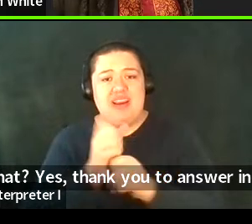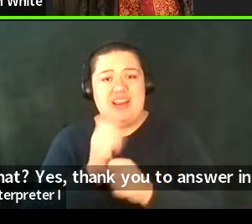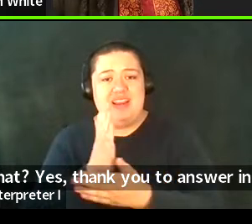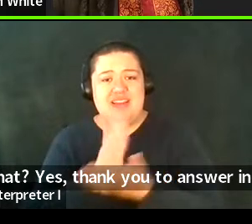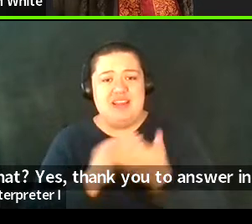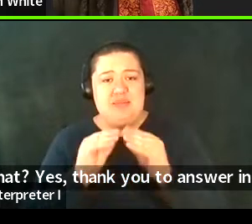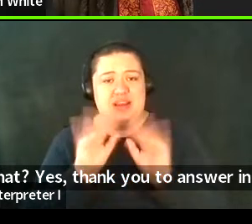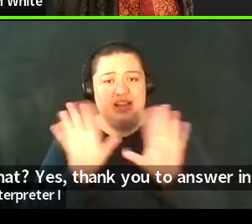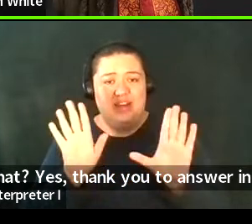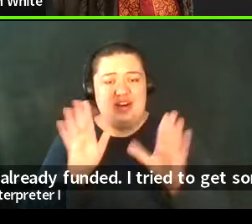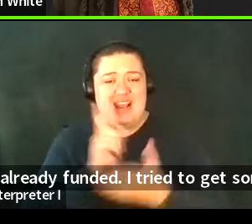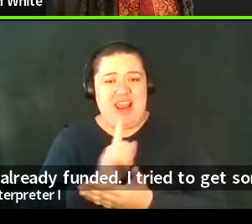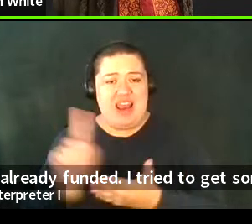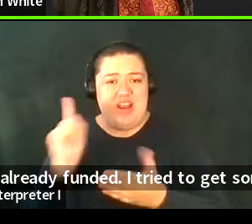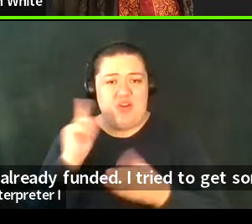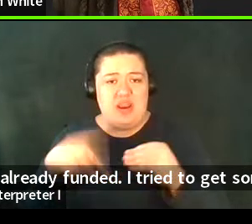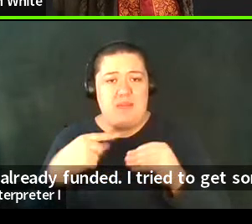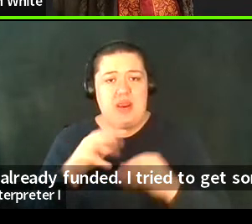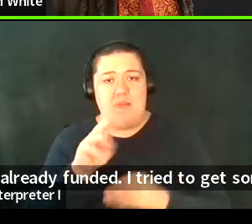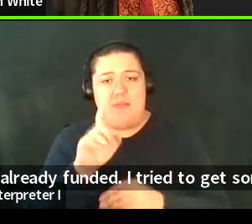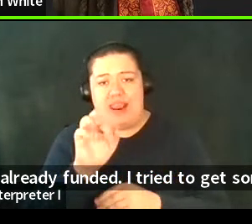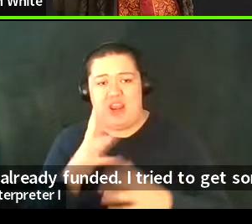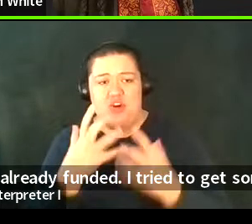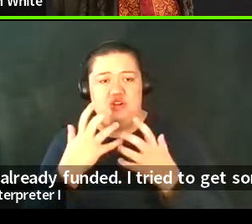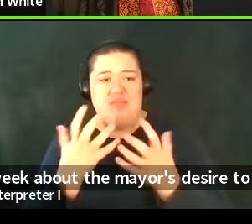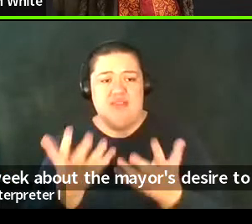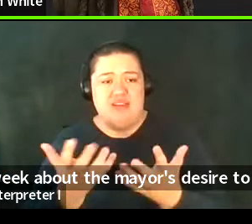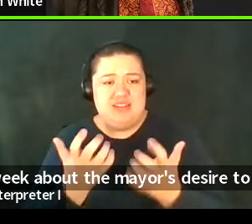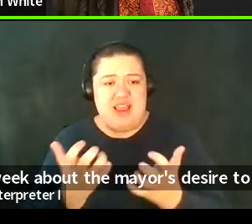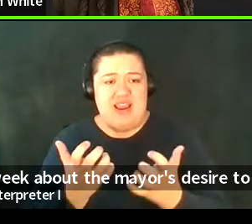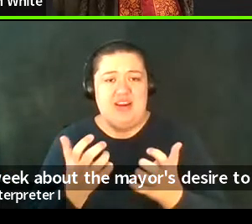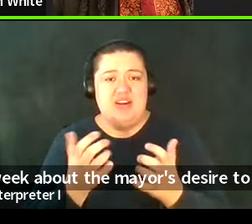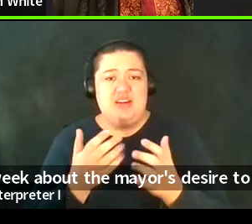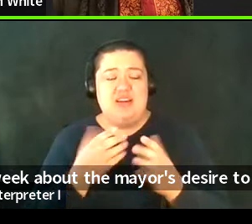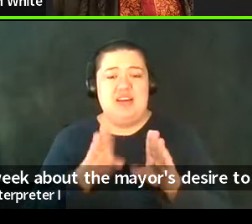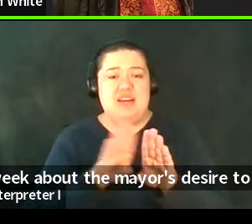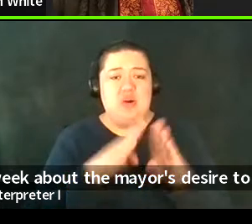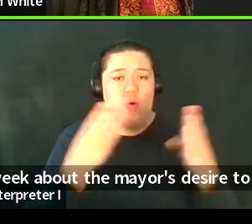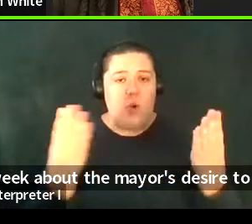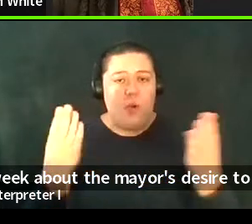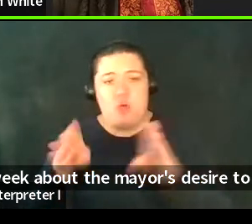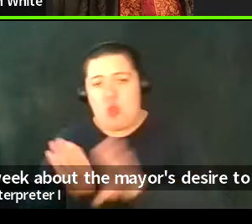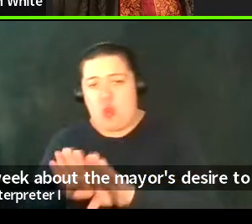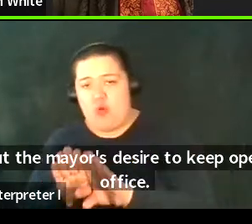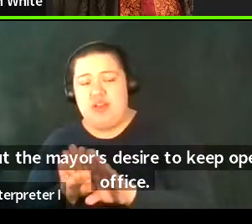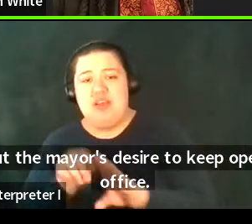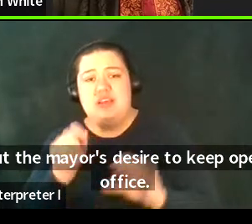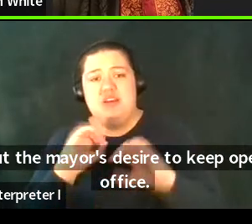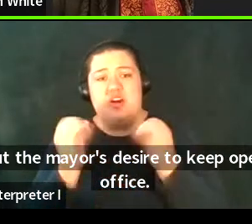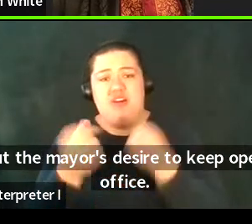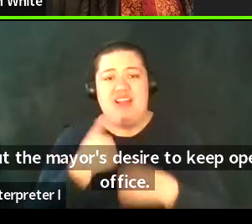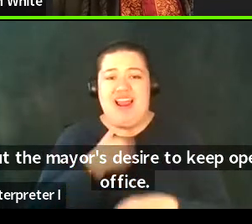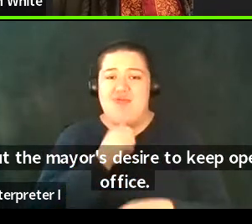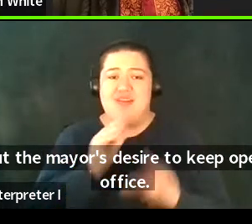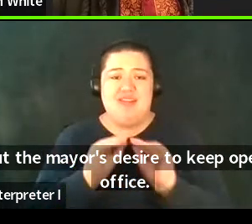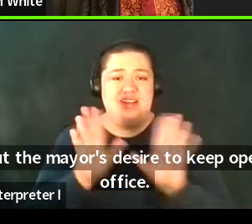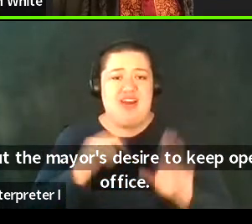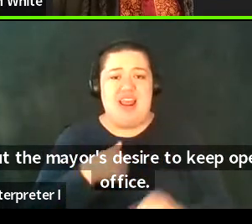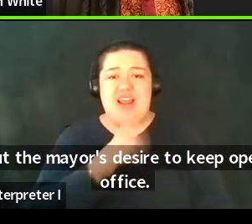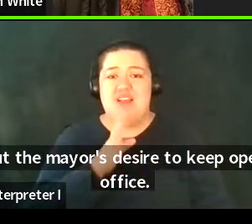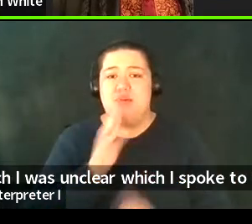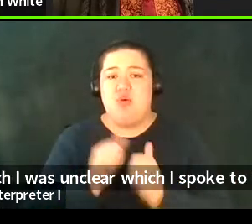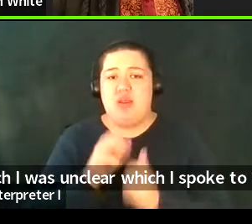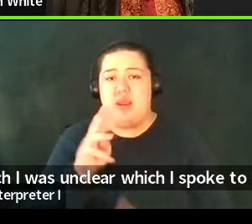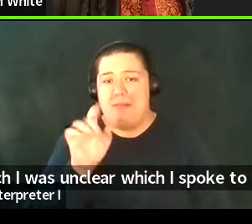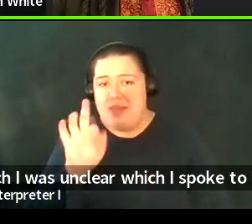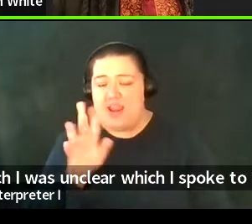clarity last week about the mayor's desire to keep open or close this office, which I was unclear, which I spoke to the mayor, spoke